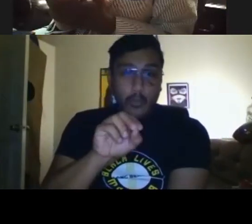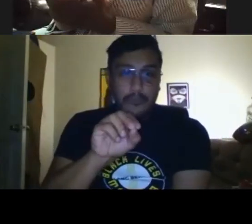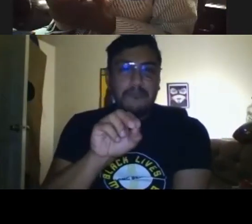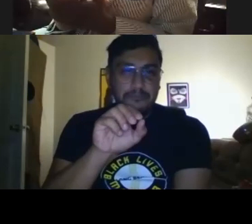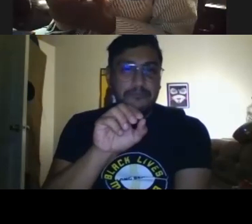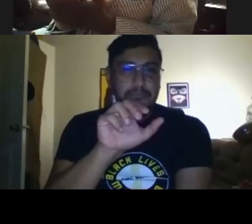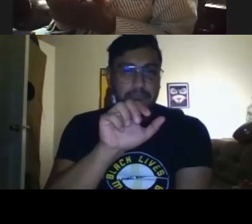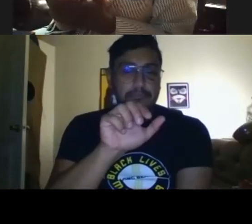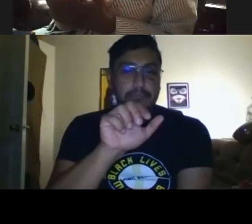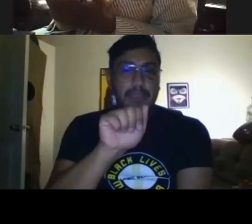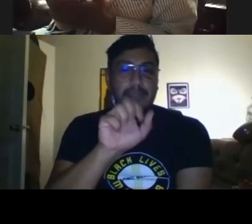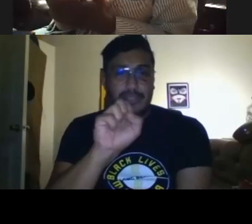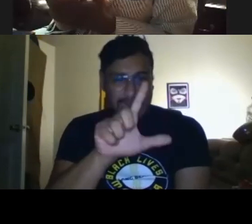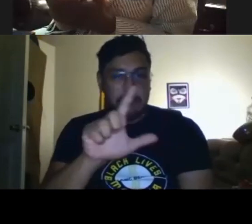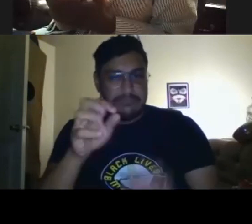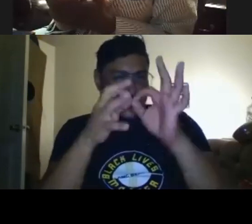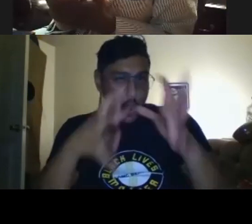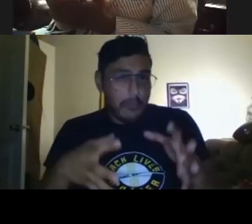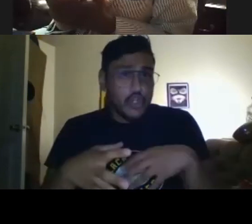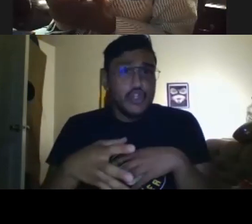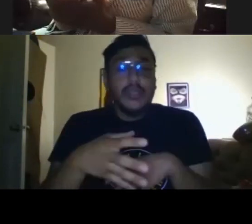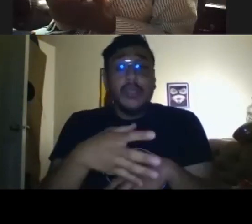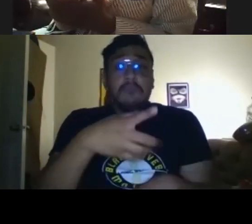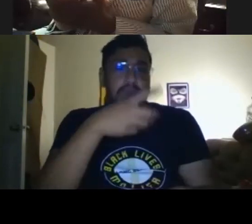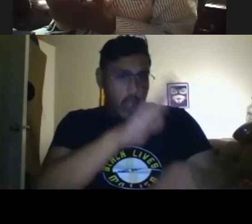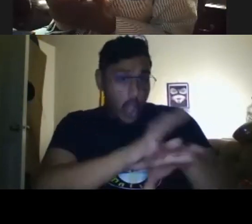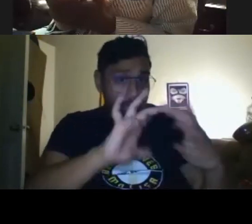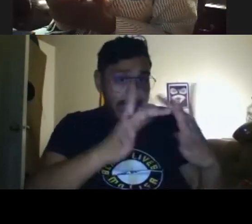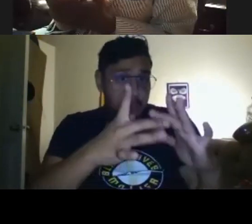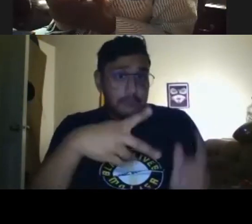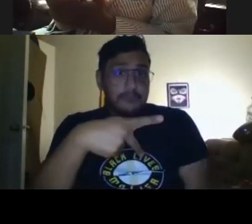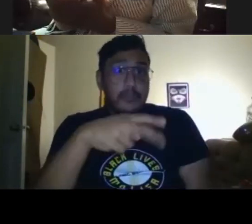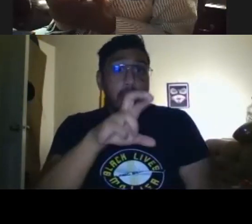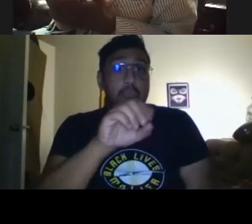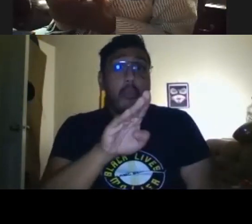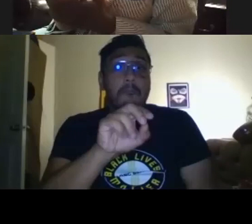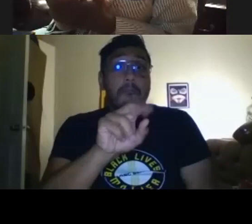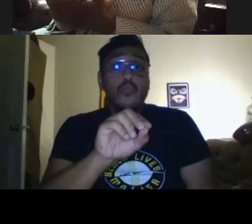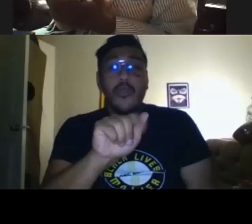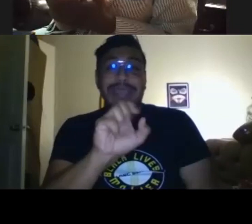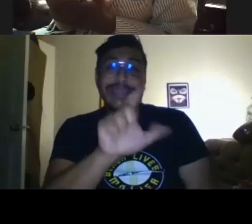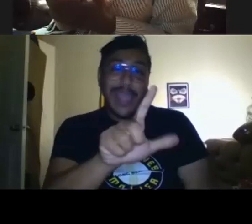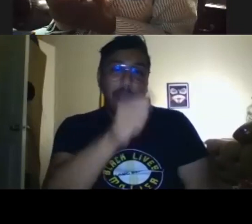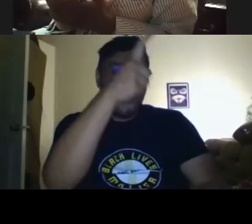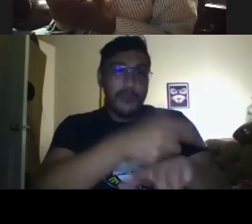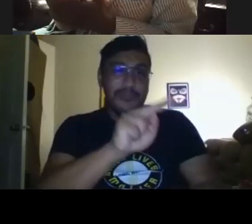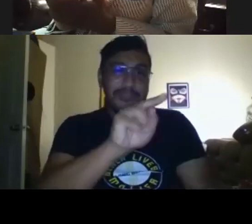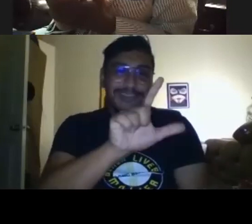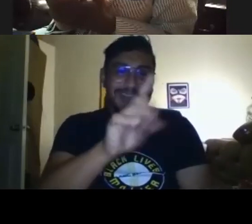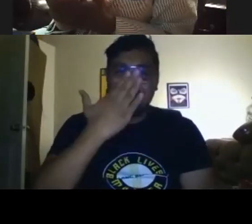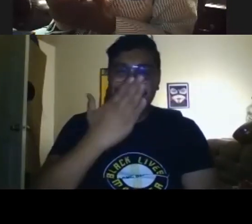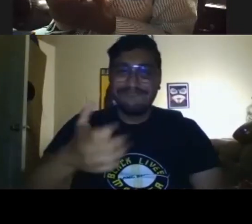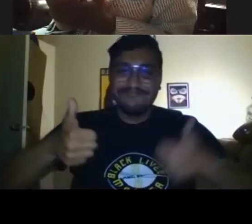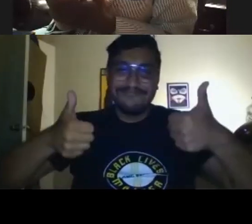interpreters, which are online as Pro Bono ASL. Brother Neil, thank you. I